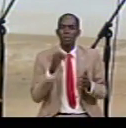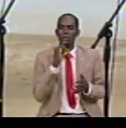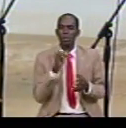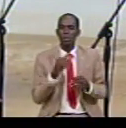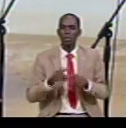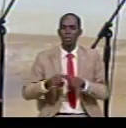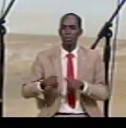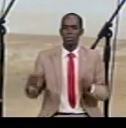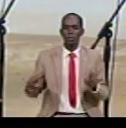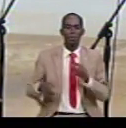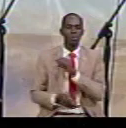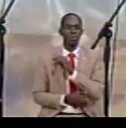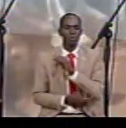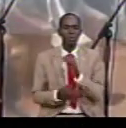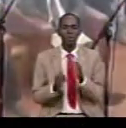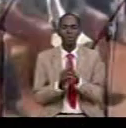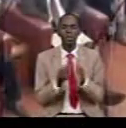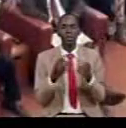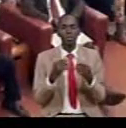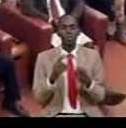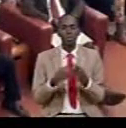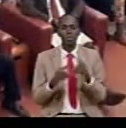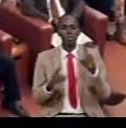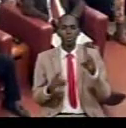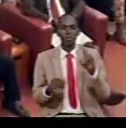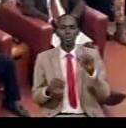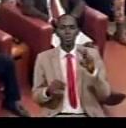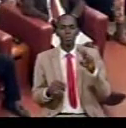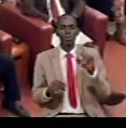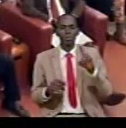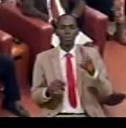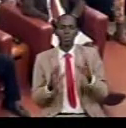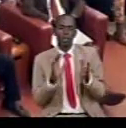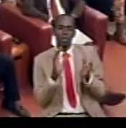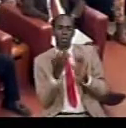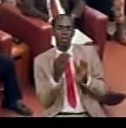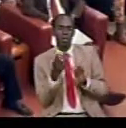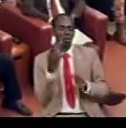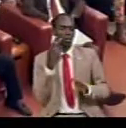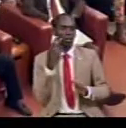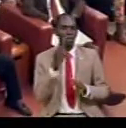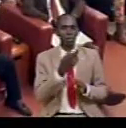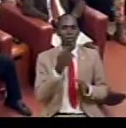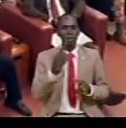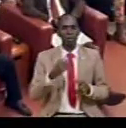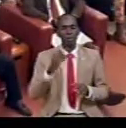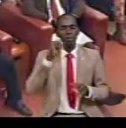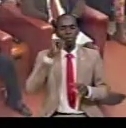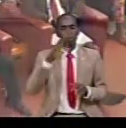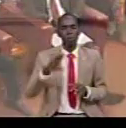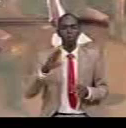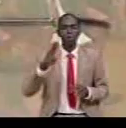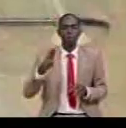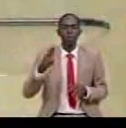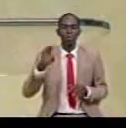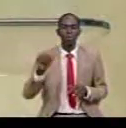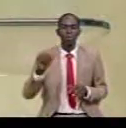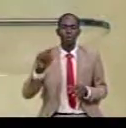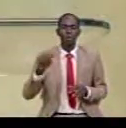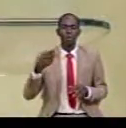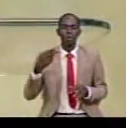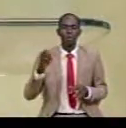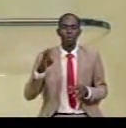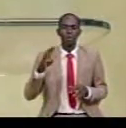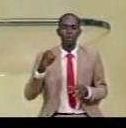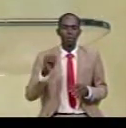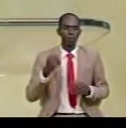Uriah. That one, even the servant that helped to call the woman will know this one is sin. The man himself, he knew what happened,